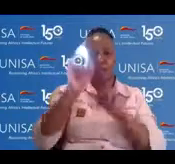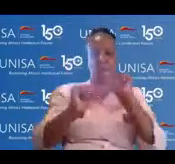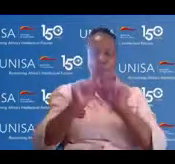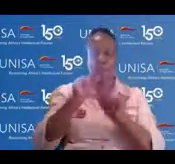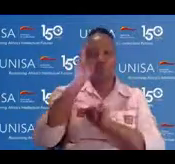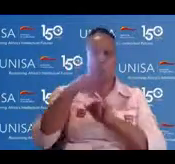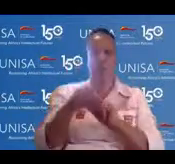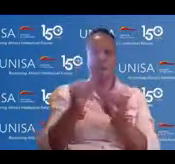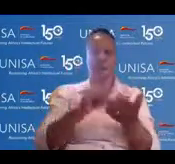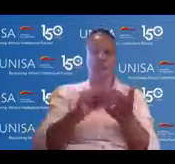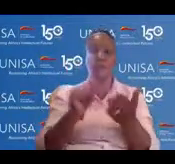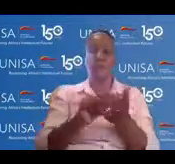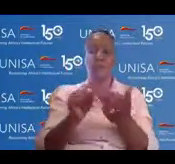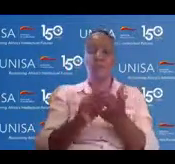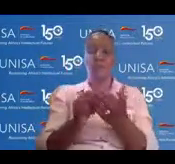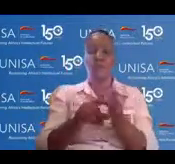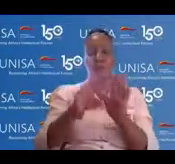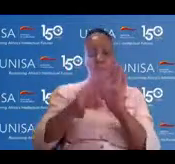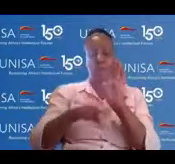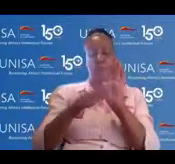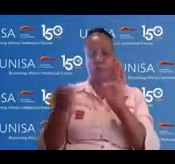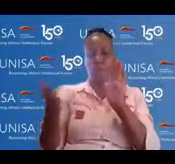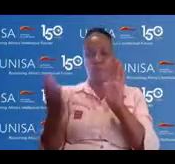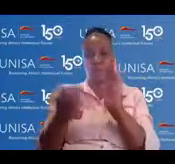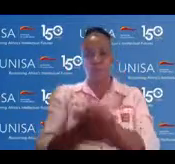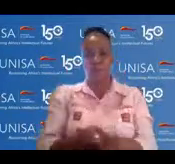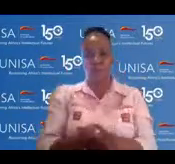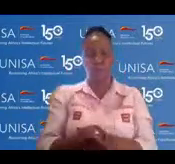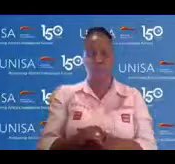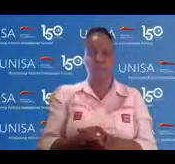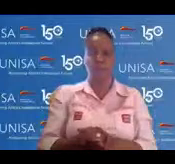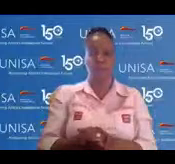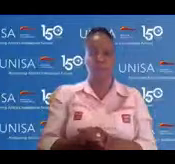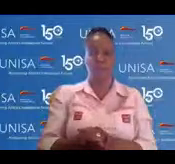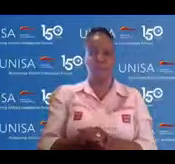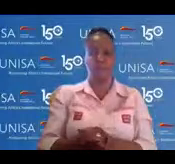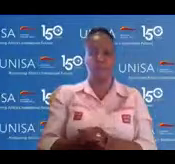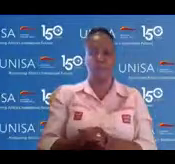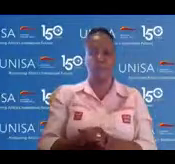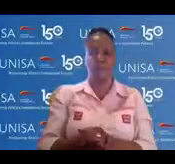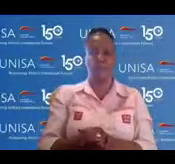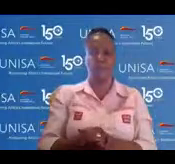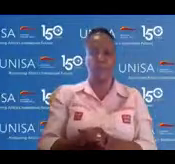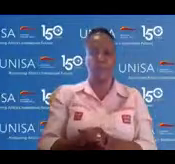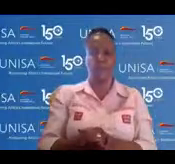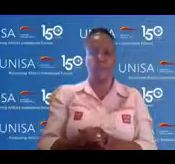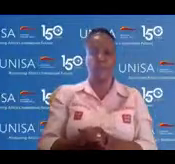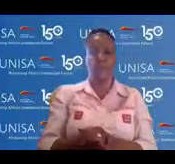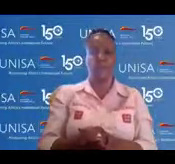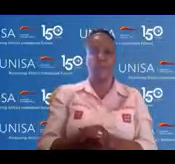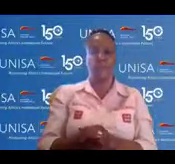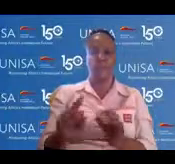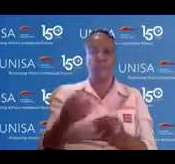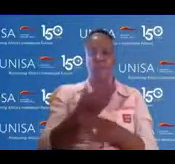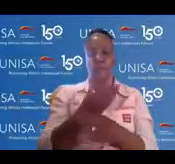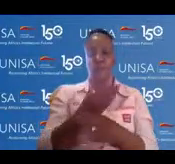at the bottom right. So I'm just going to post this poll as well. This is just to make sure that